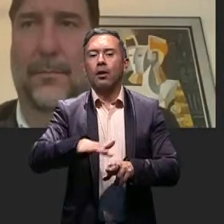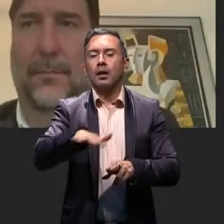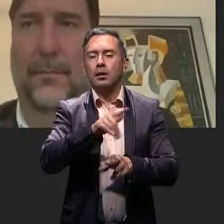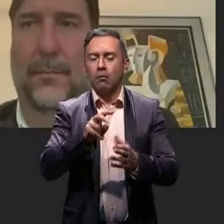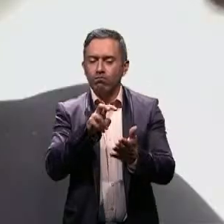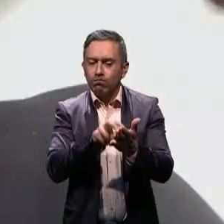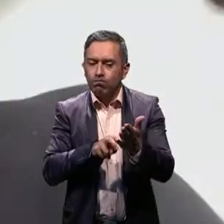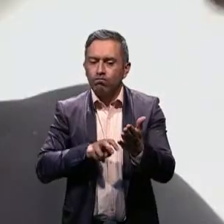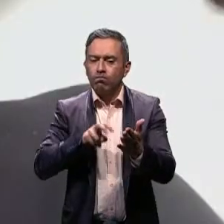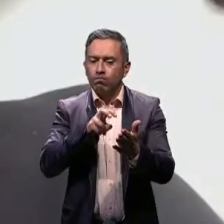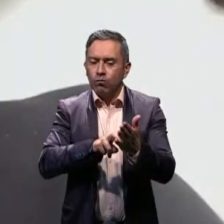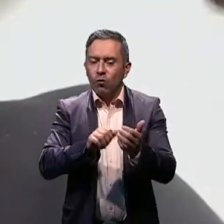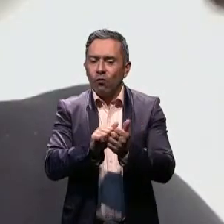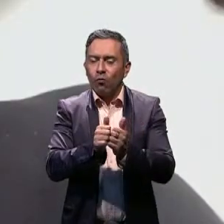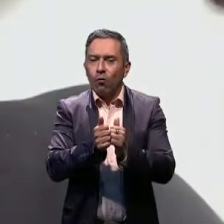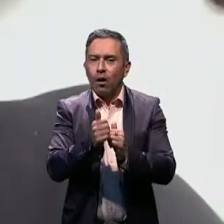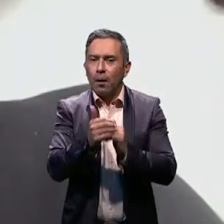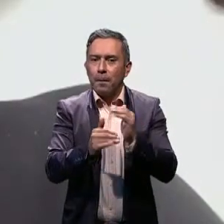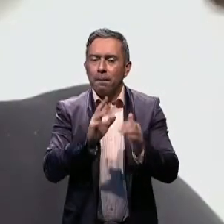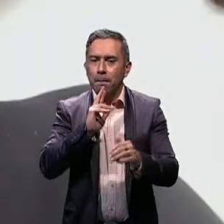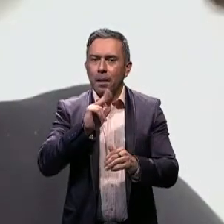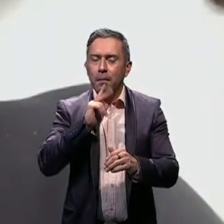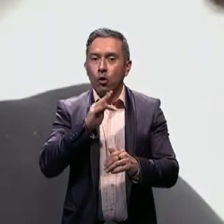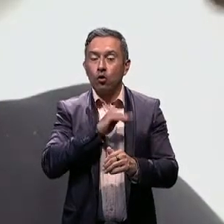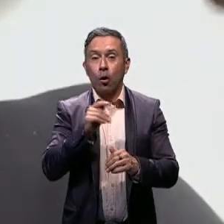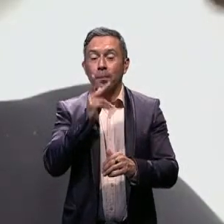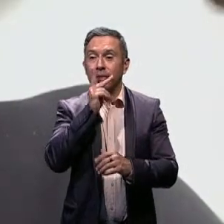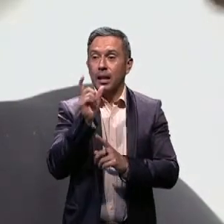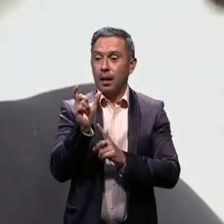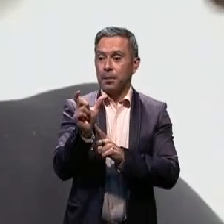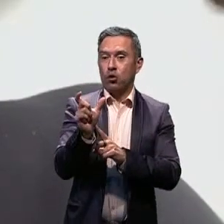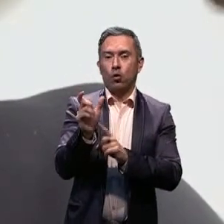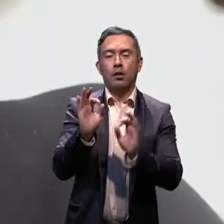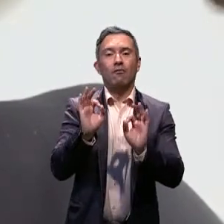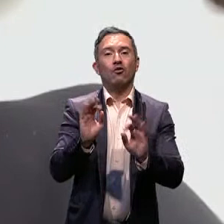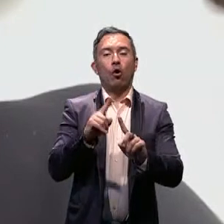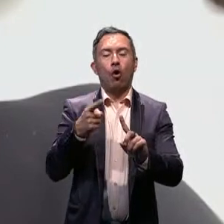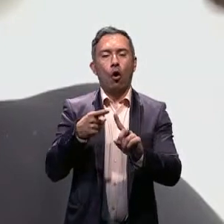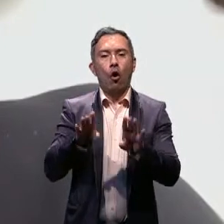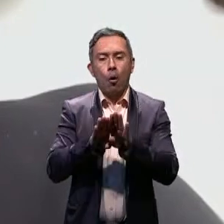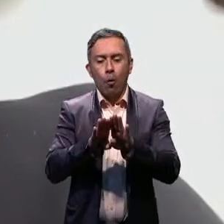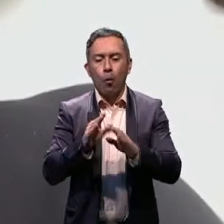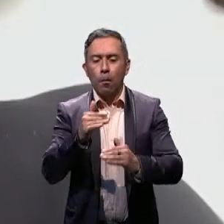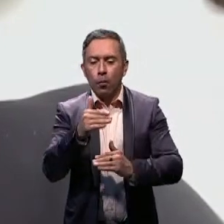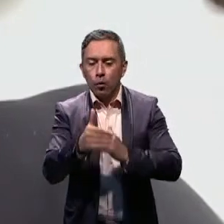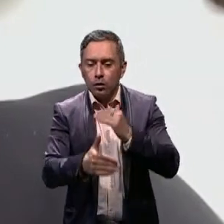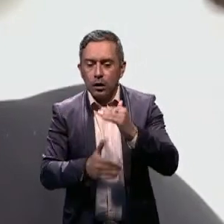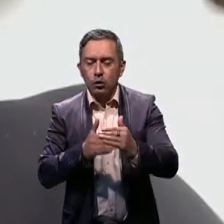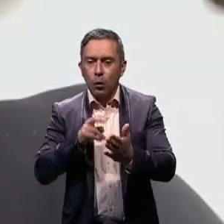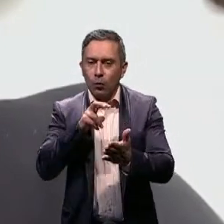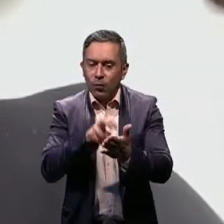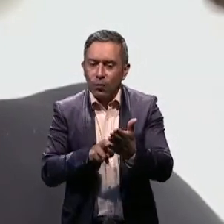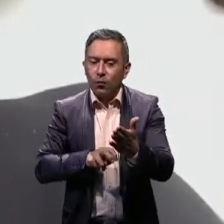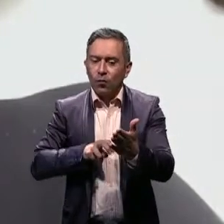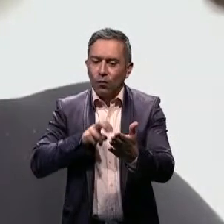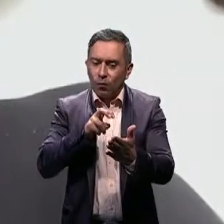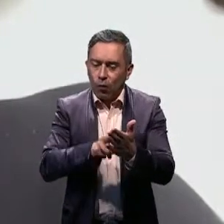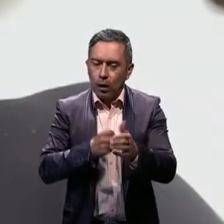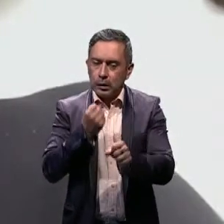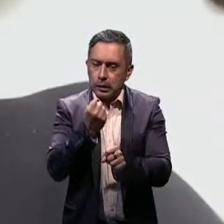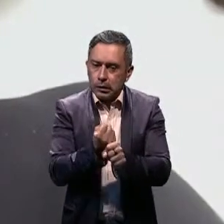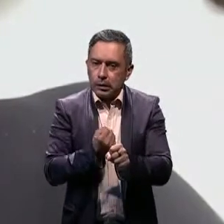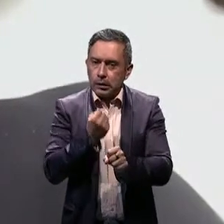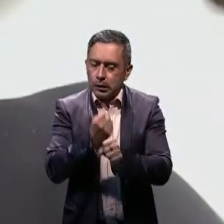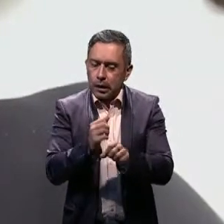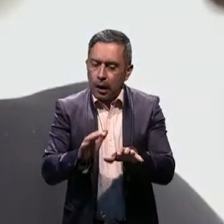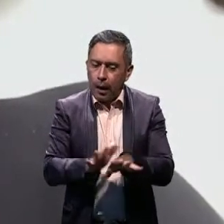to perfect our democracy. It's a path that we have to take. There is no end result. And